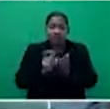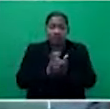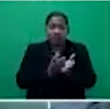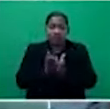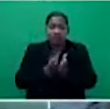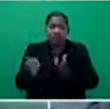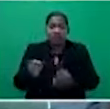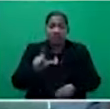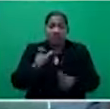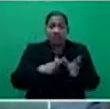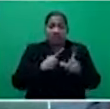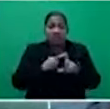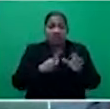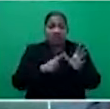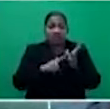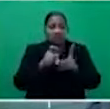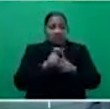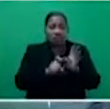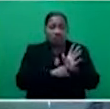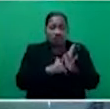So, Mr. Speaker, sir, the